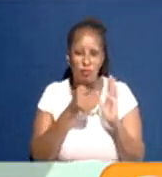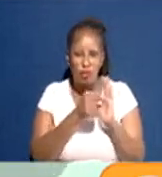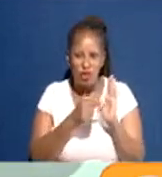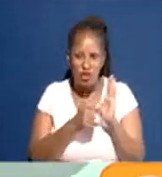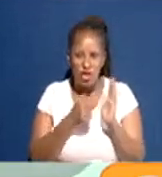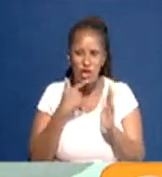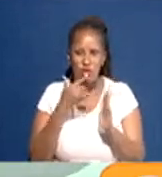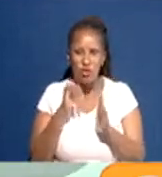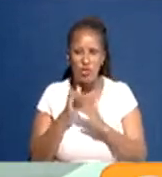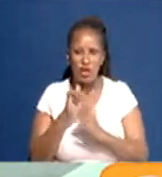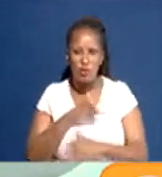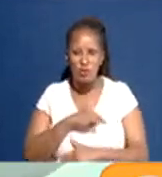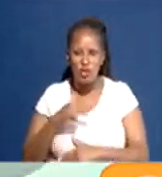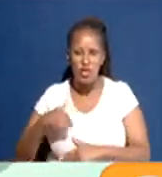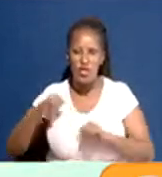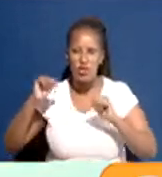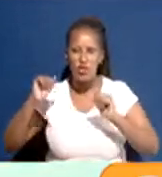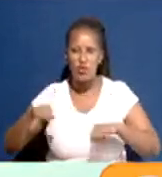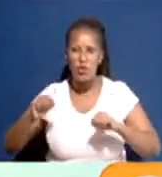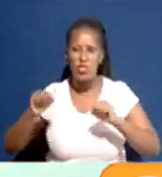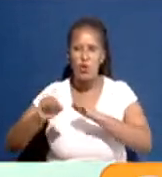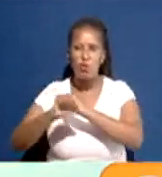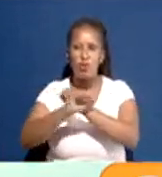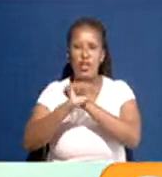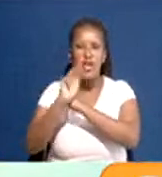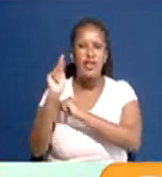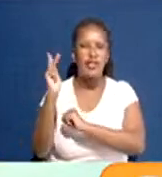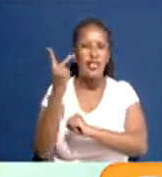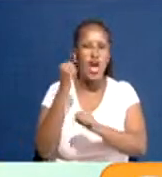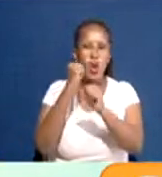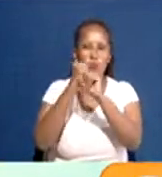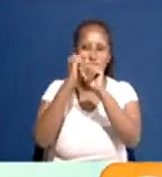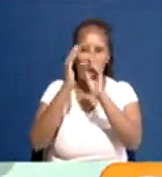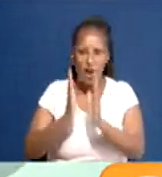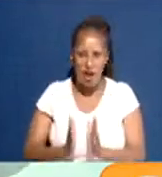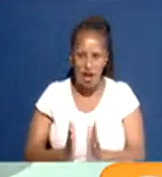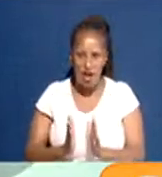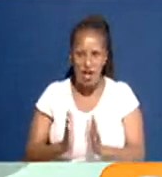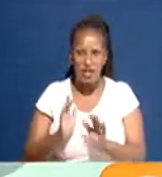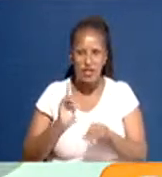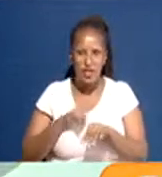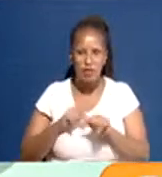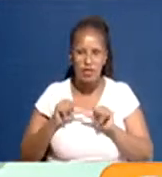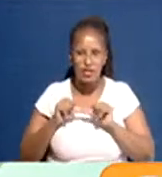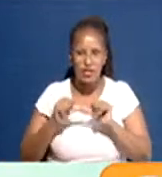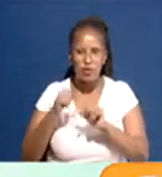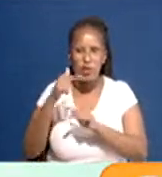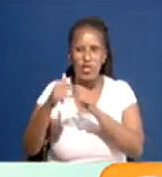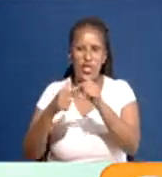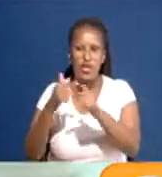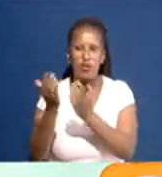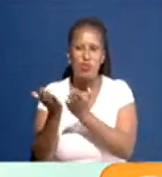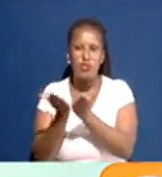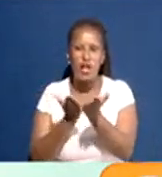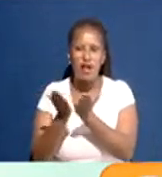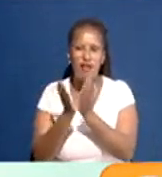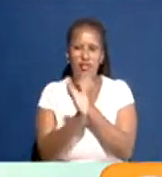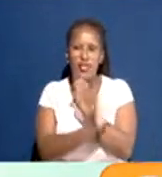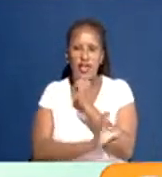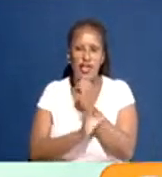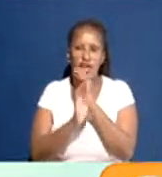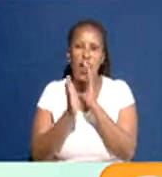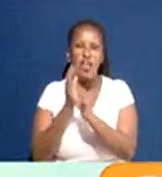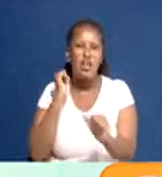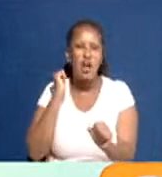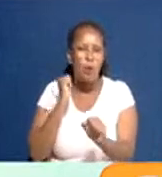so that we can protect the Kenyan worker as they serve our country and as they work